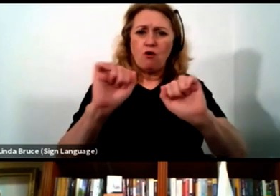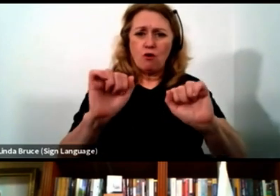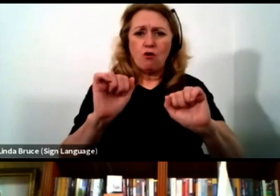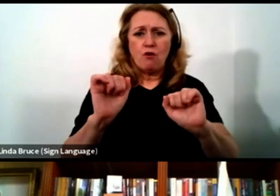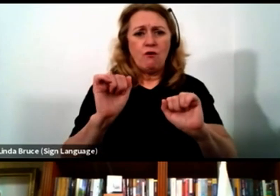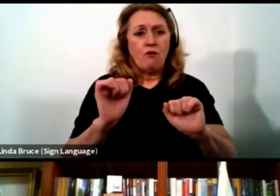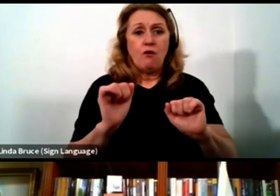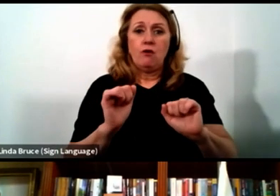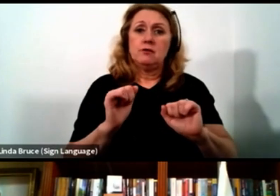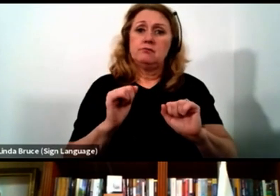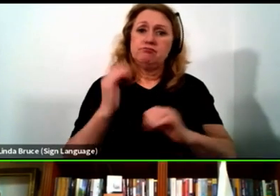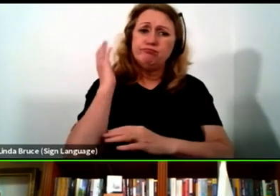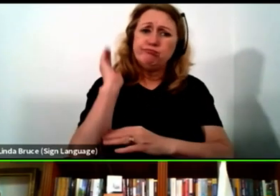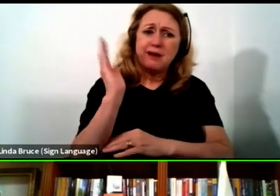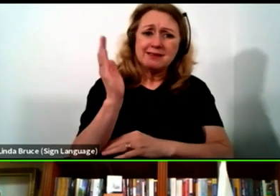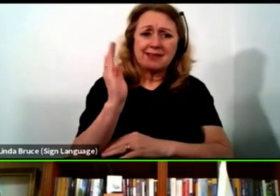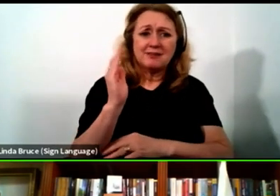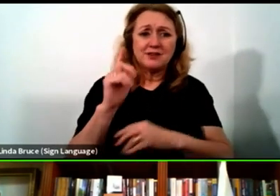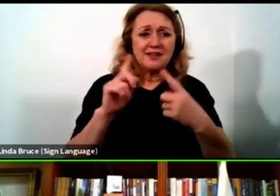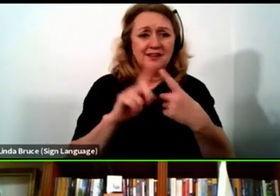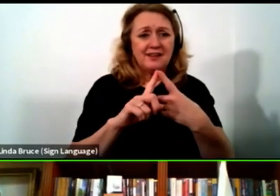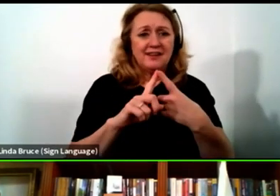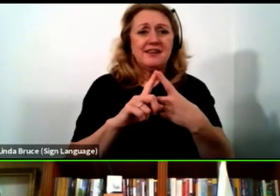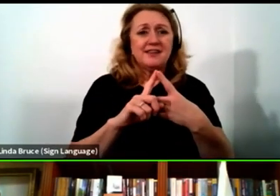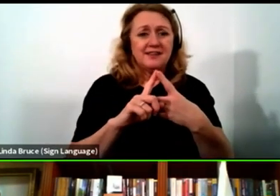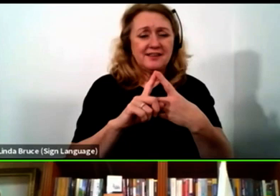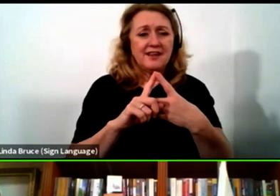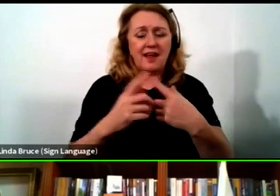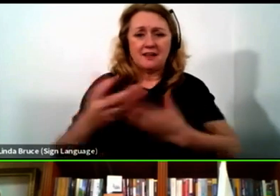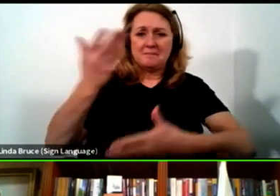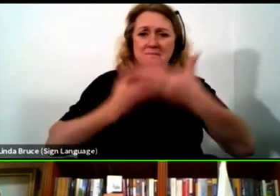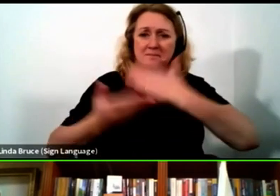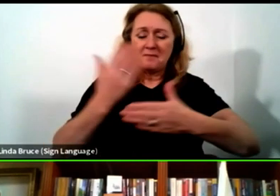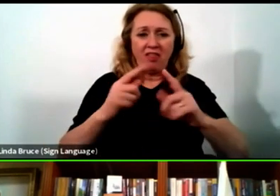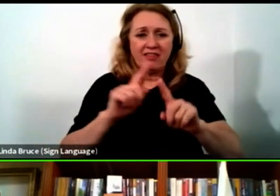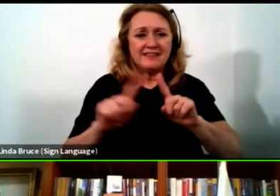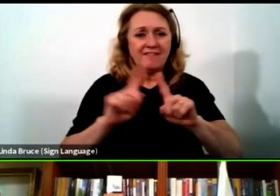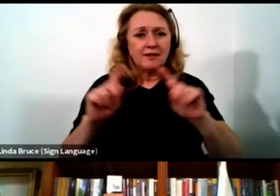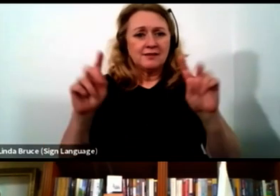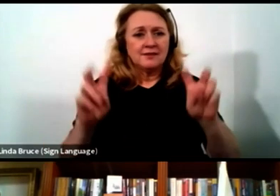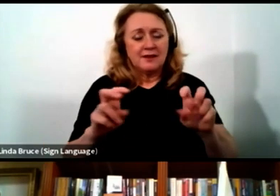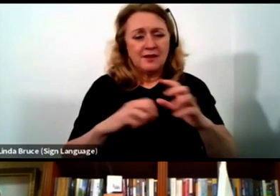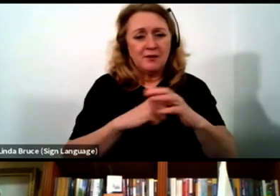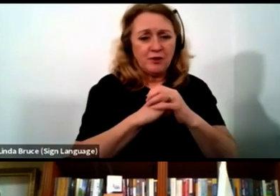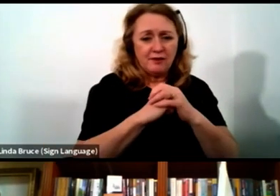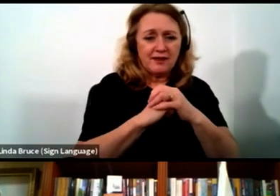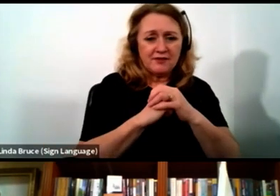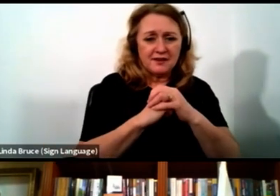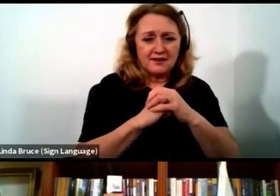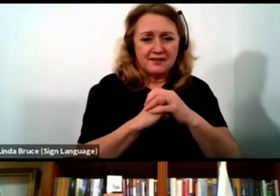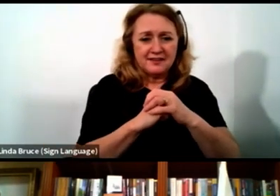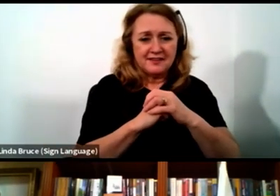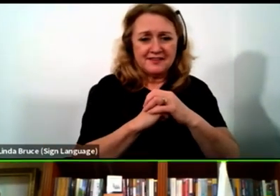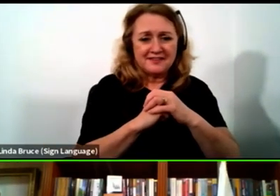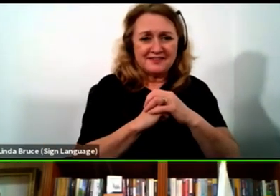presentation that explored all the contours of the subject. that we have here